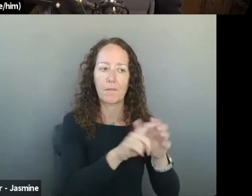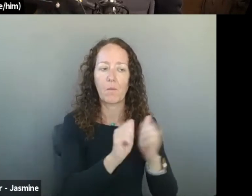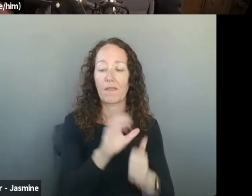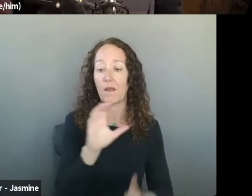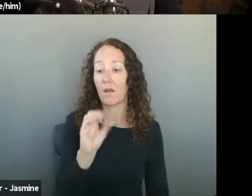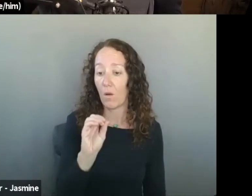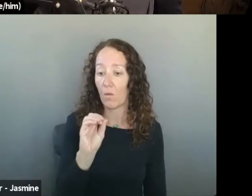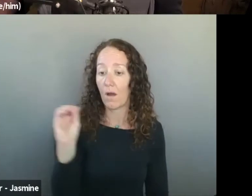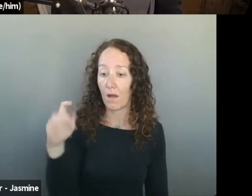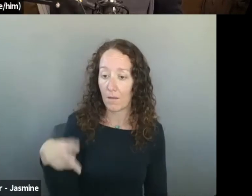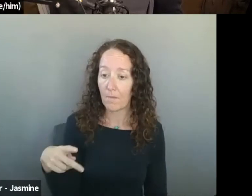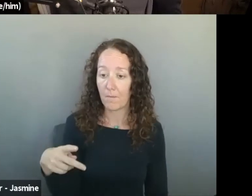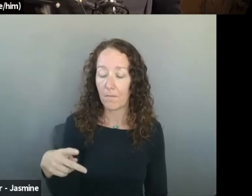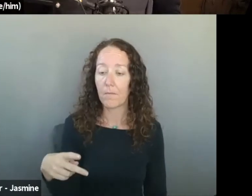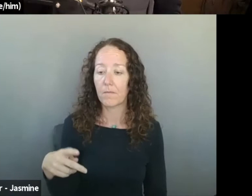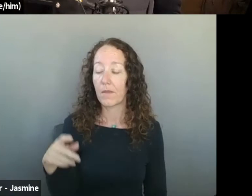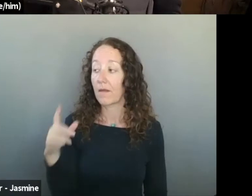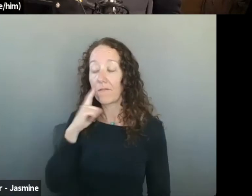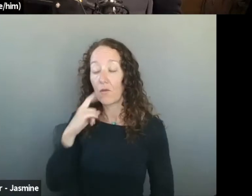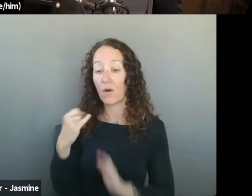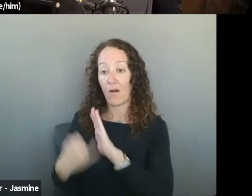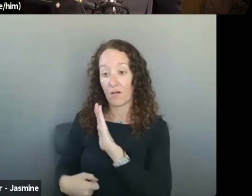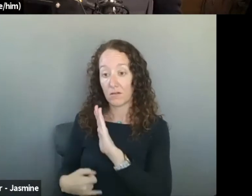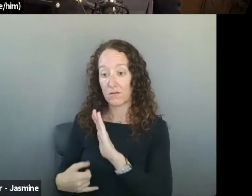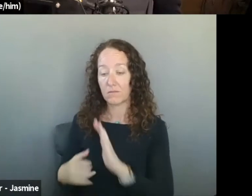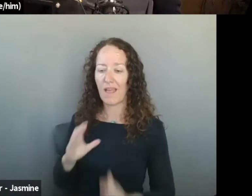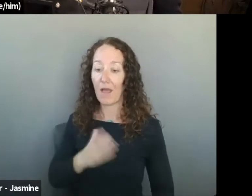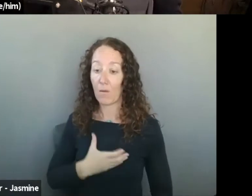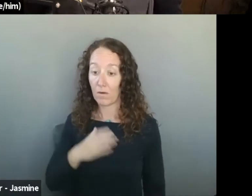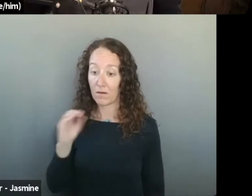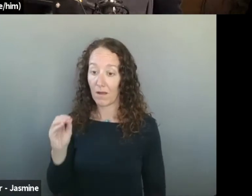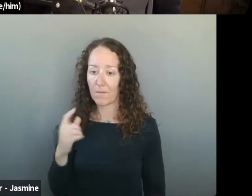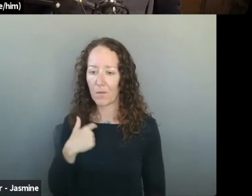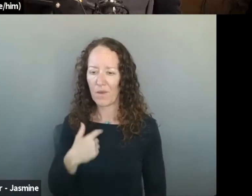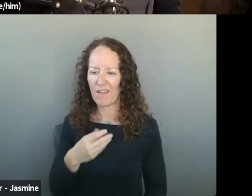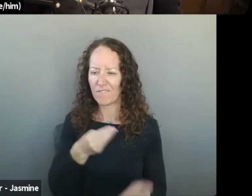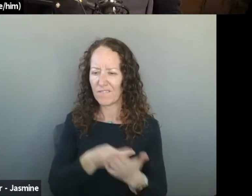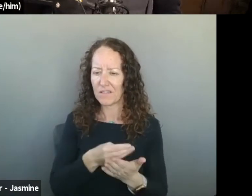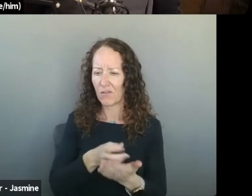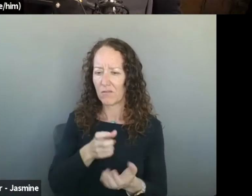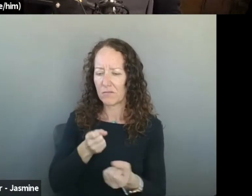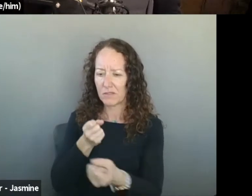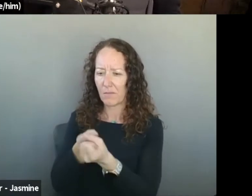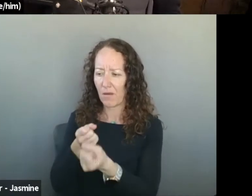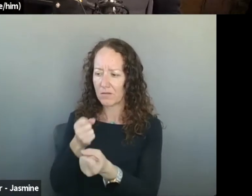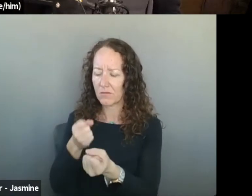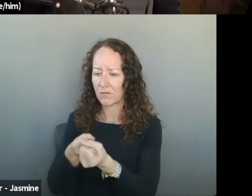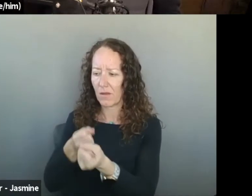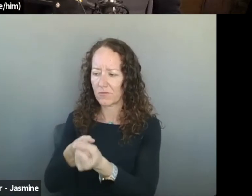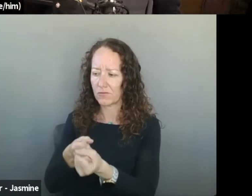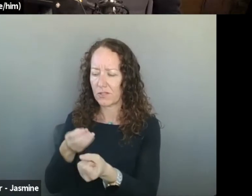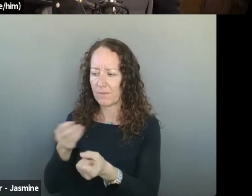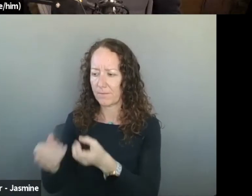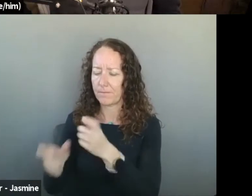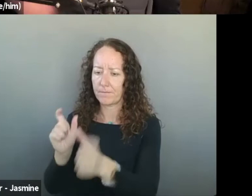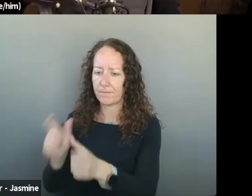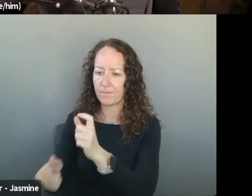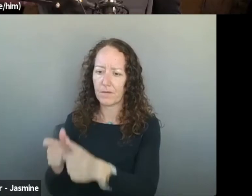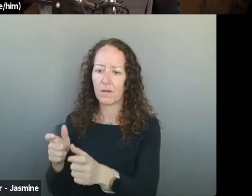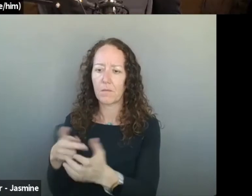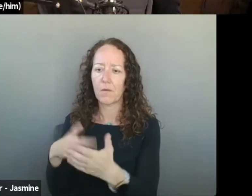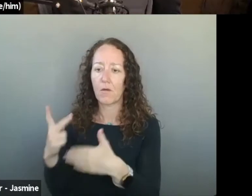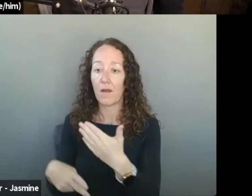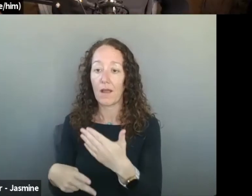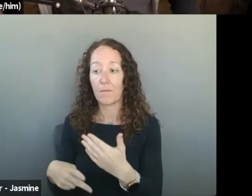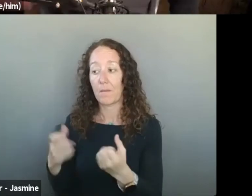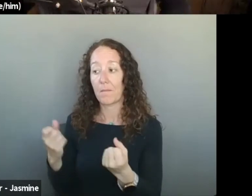arts, Fracture Arts has a fiscal sponsorship program. So for years, artists have said, I don't want a 501c3. I want this thing